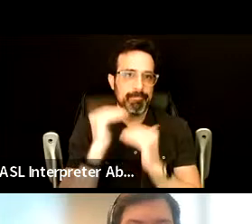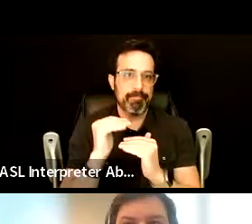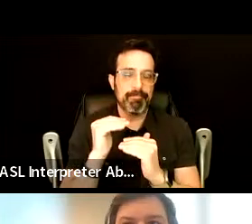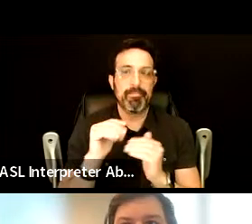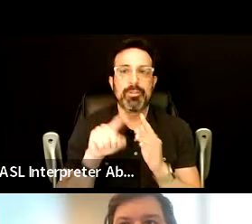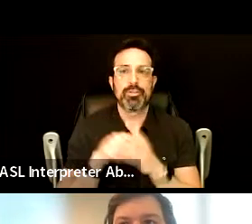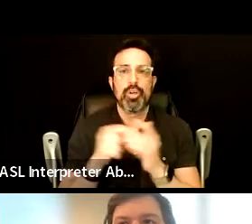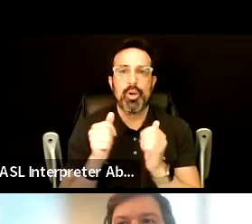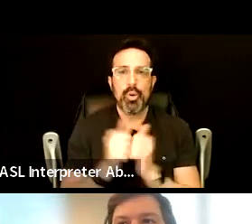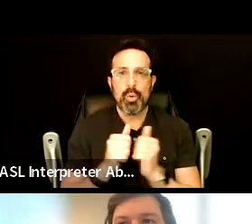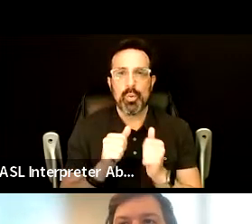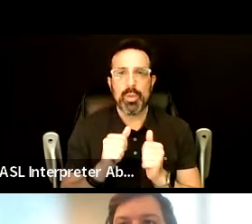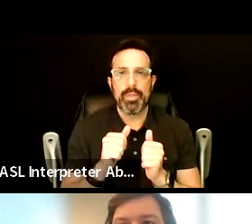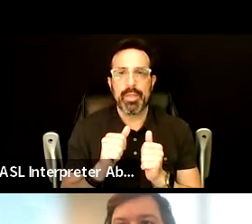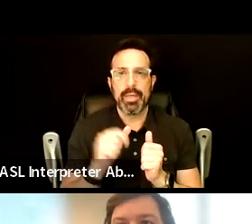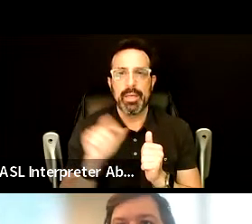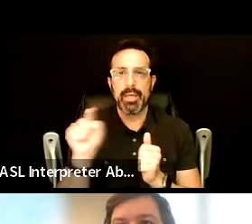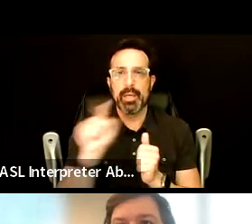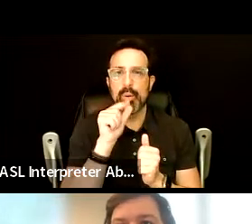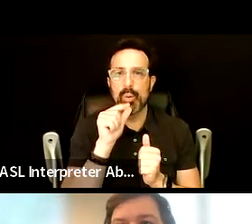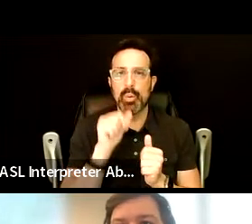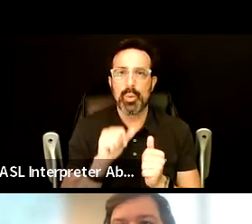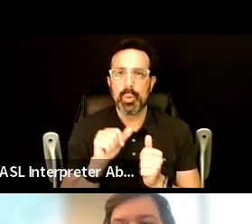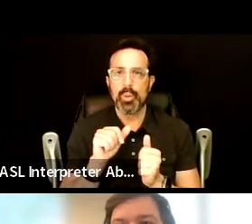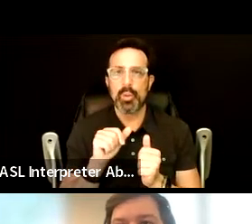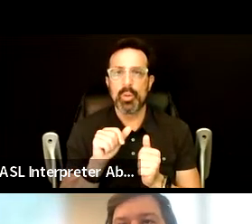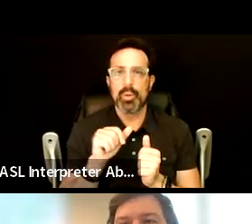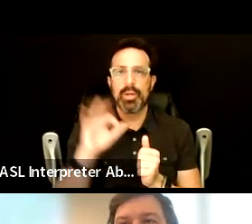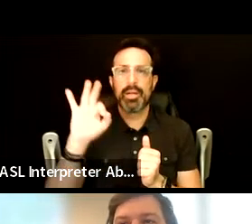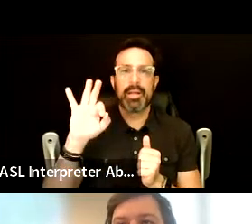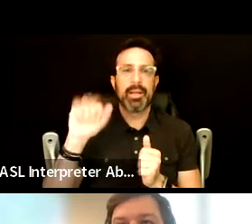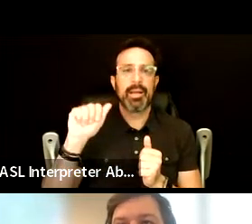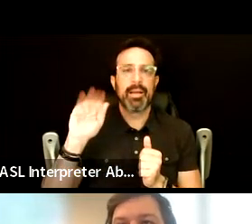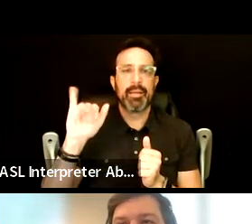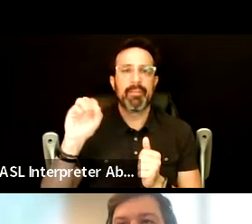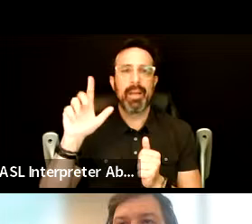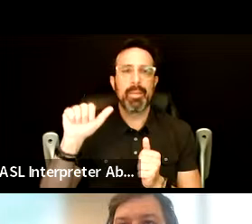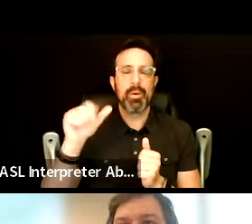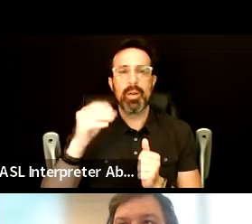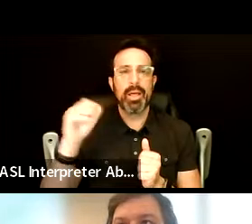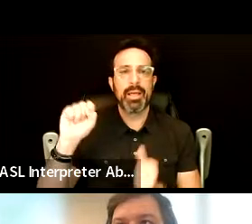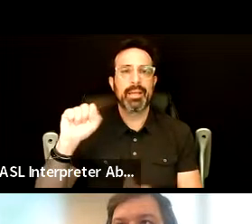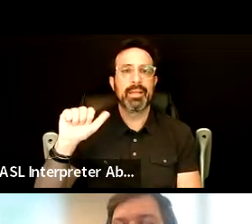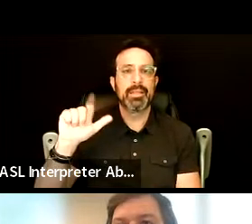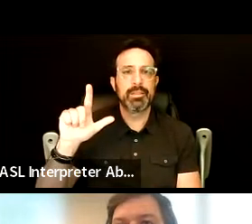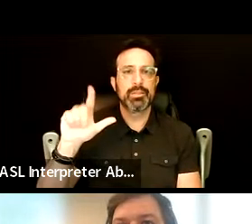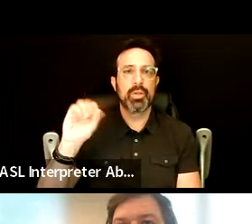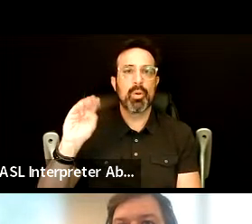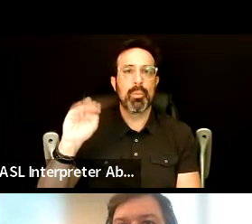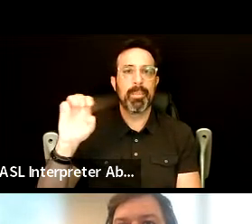with folks who were in Fabiola and Salome's group.